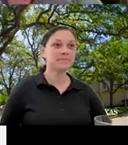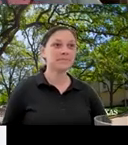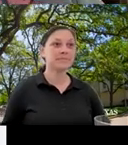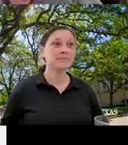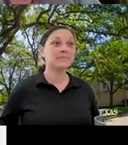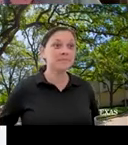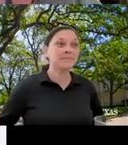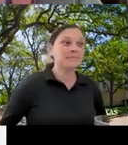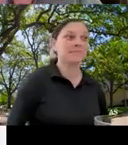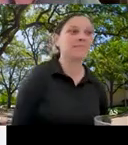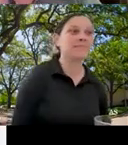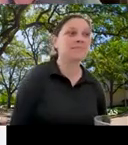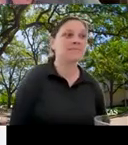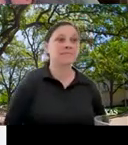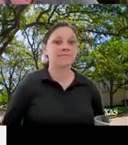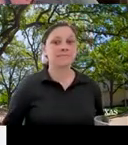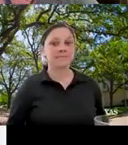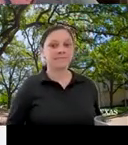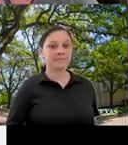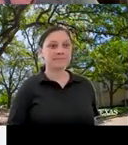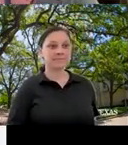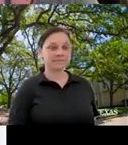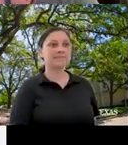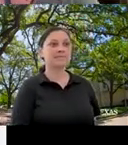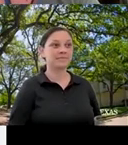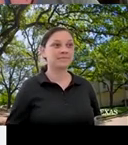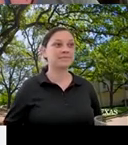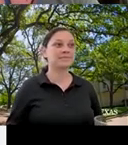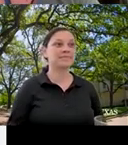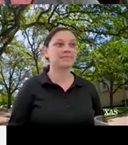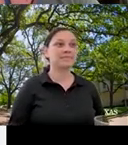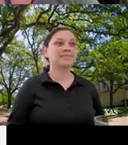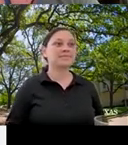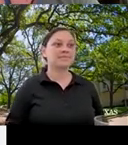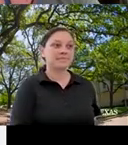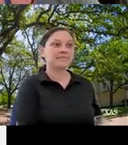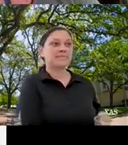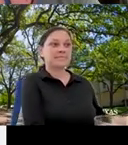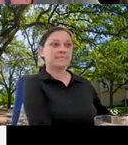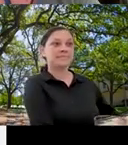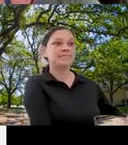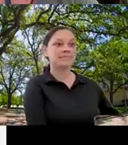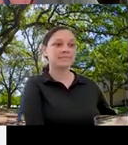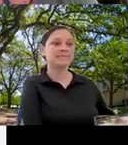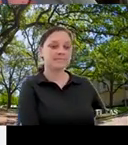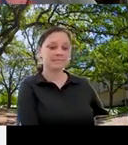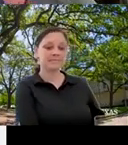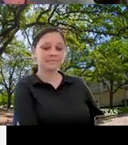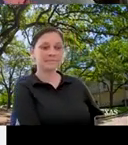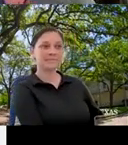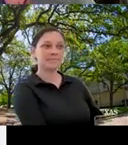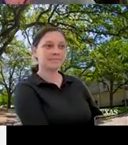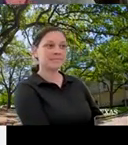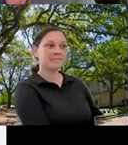sometimes. Mm-hmm. It really depends on where you live and your income and all the other factors that